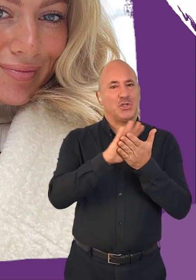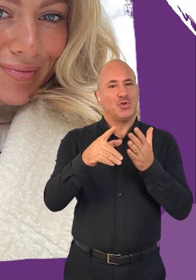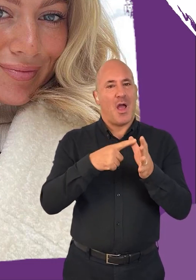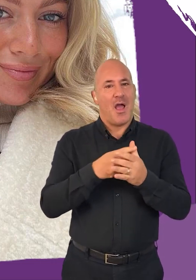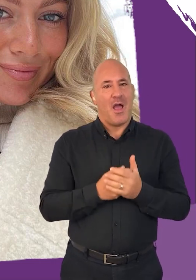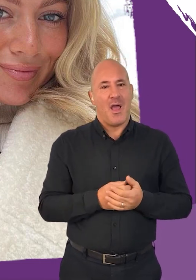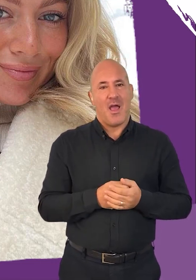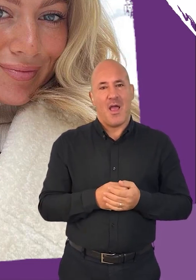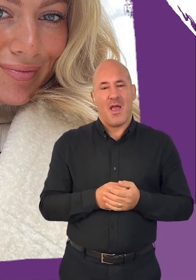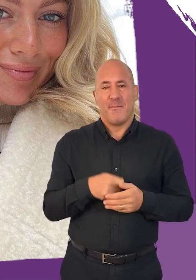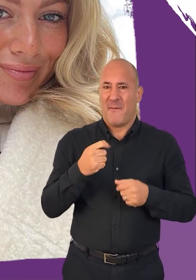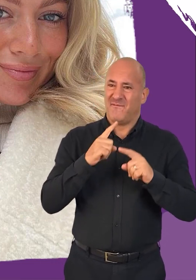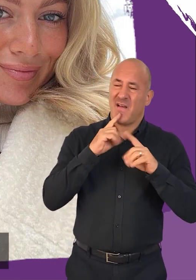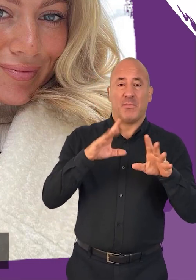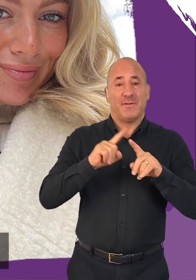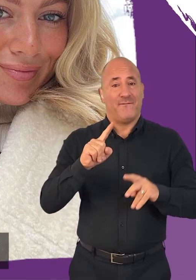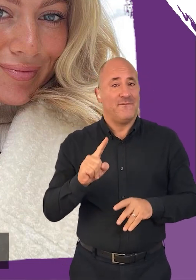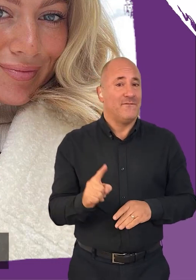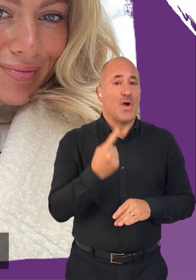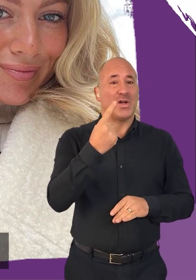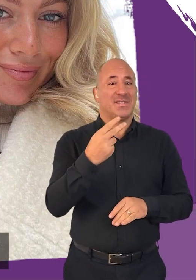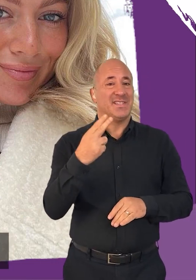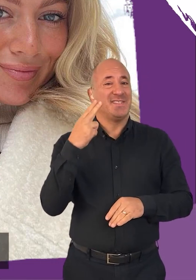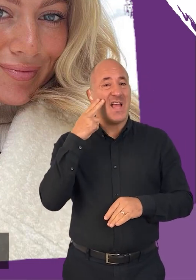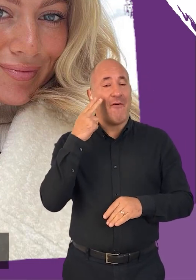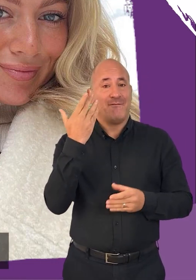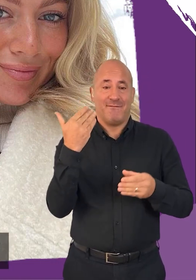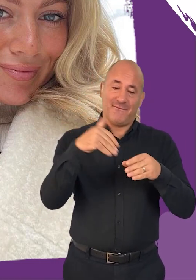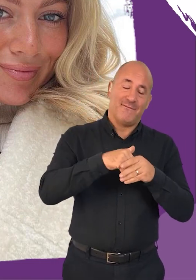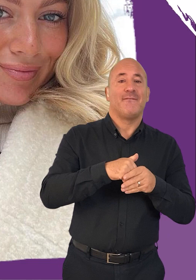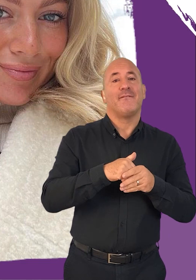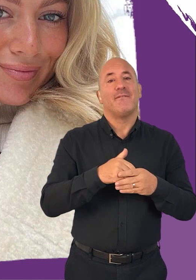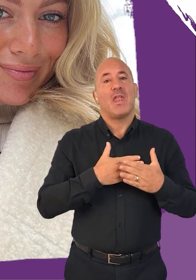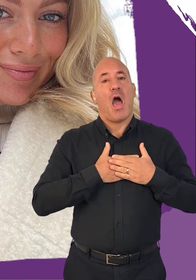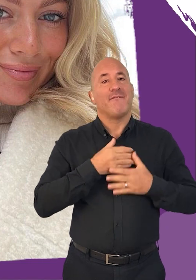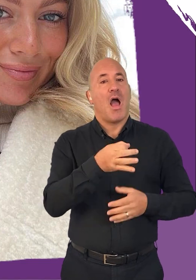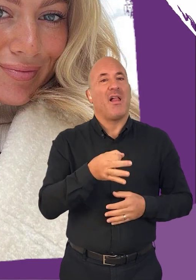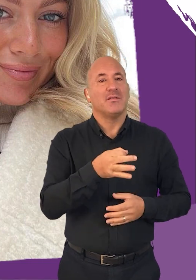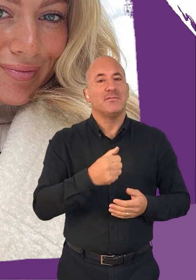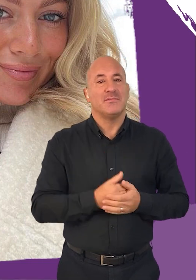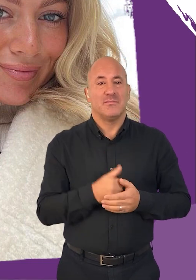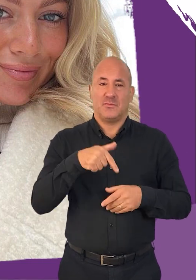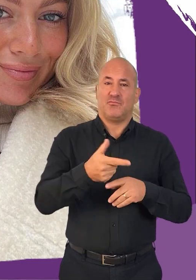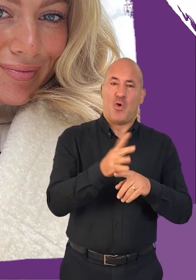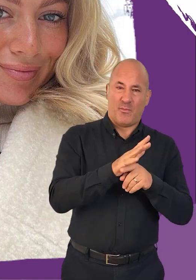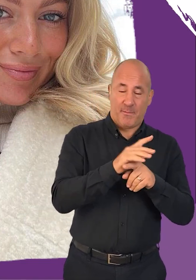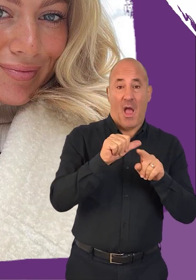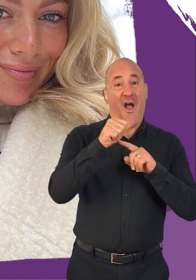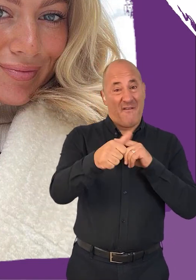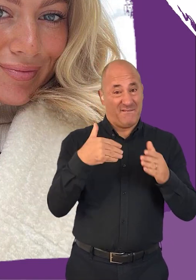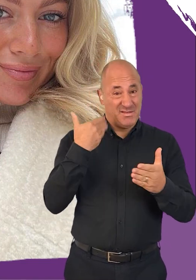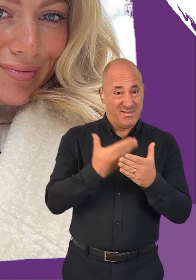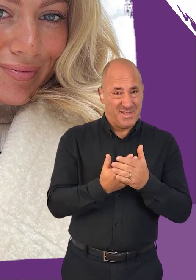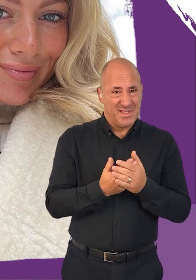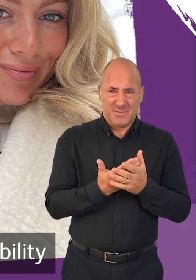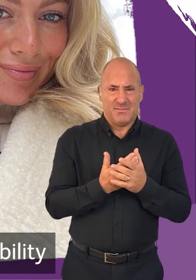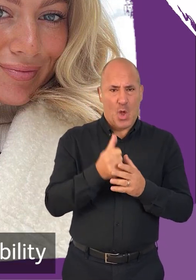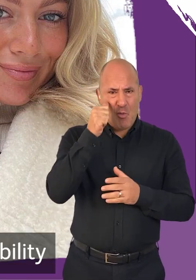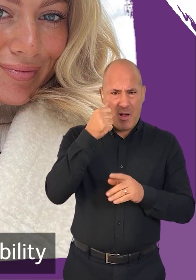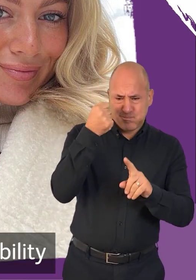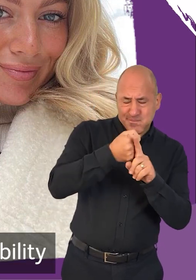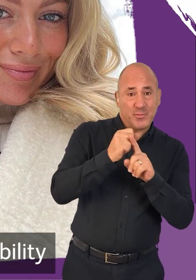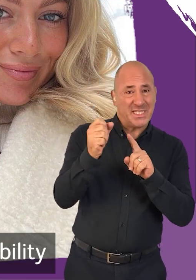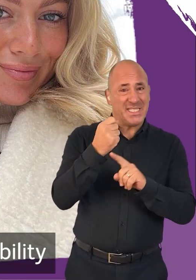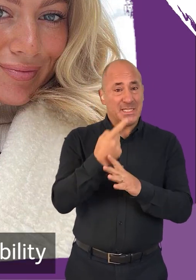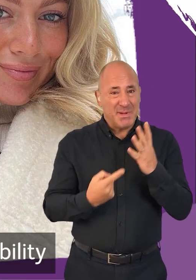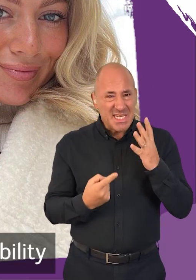Tasha Gorey. Tasha rose to fame as the first deaf contestant on Love Island. On the show and since leaving, she's